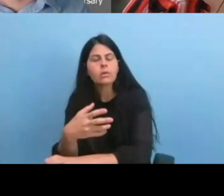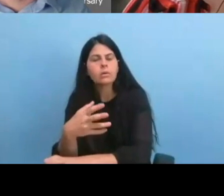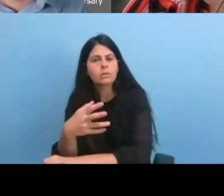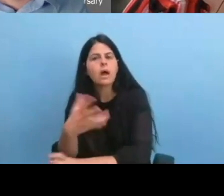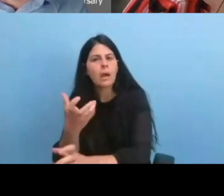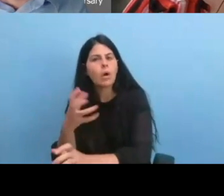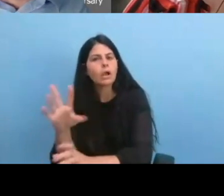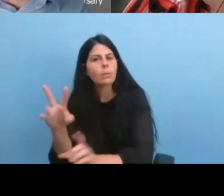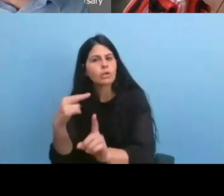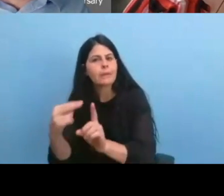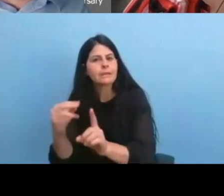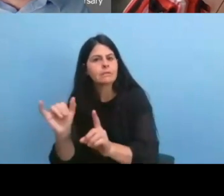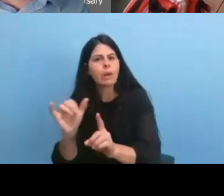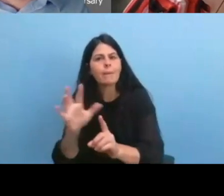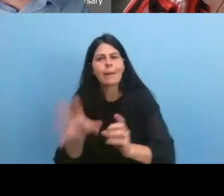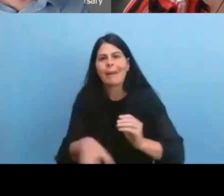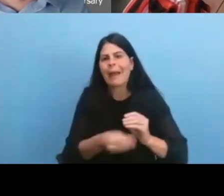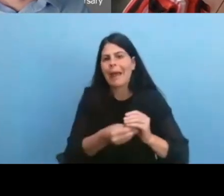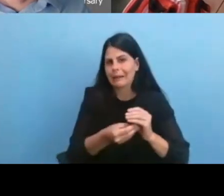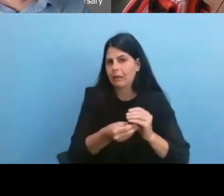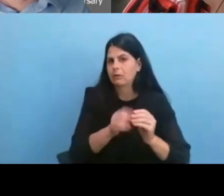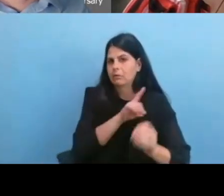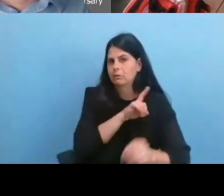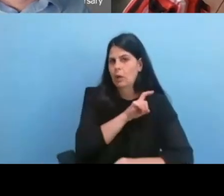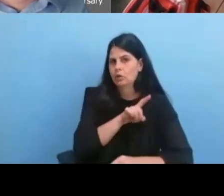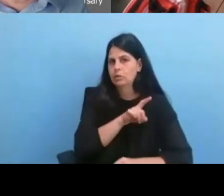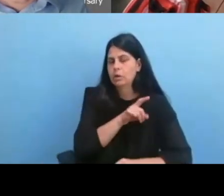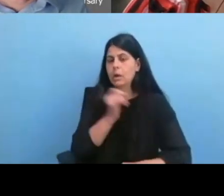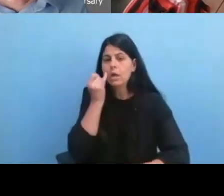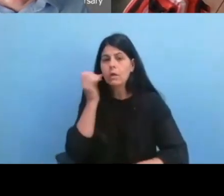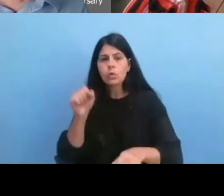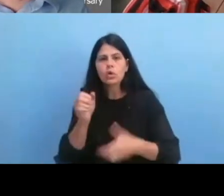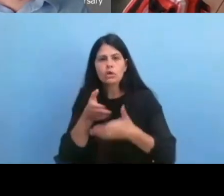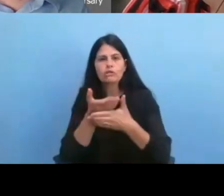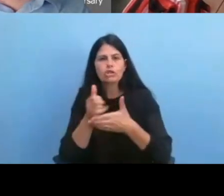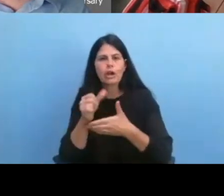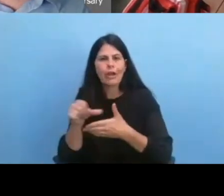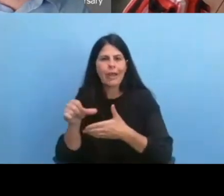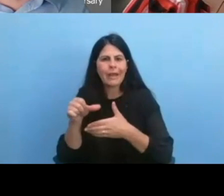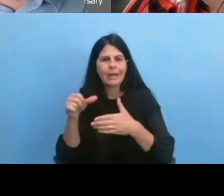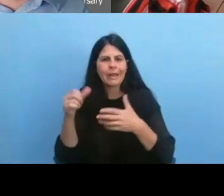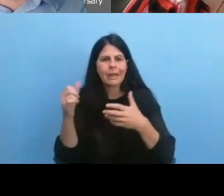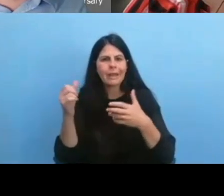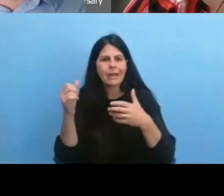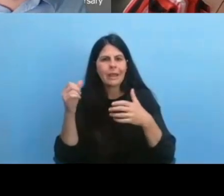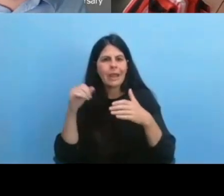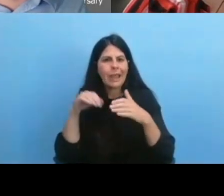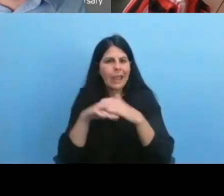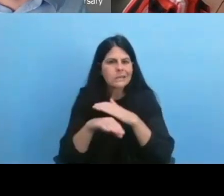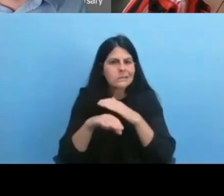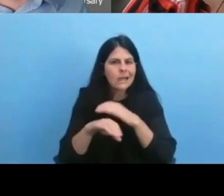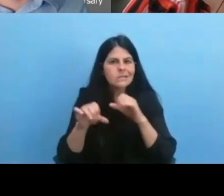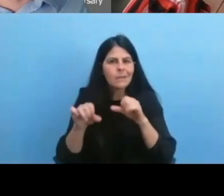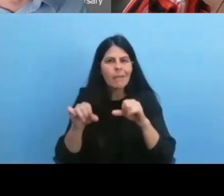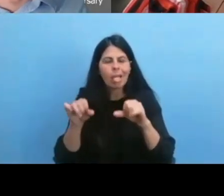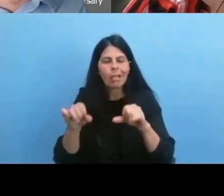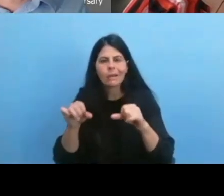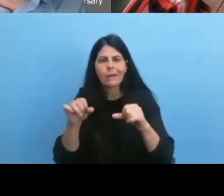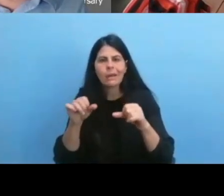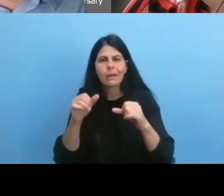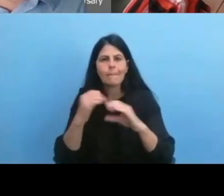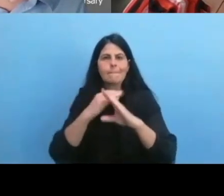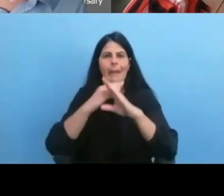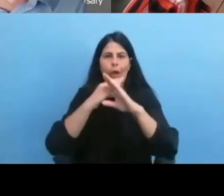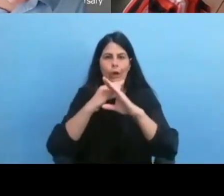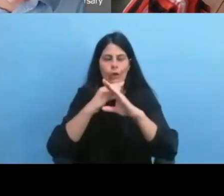flavor here. If you can share any sort of accessibility barriers that you might have encountered in the facilities you've worked in